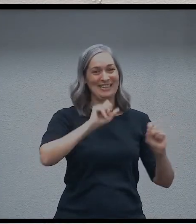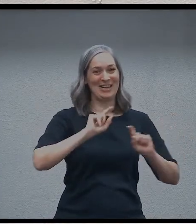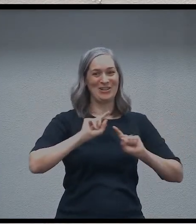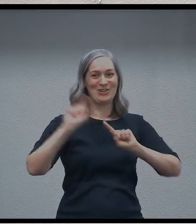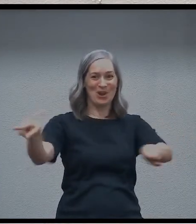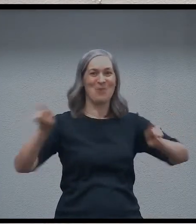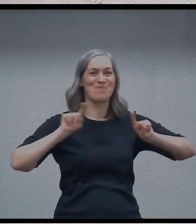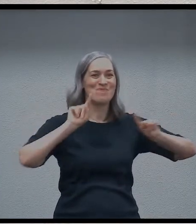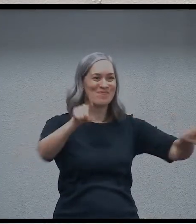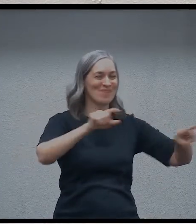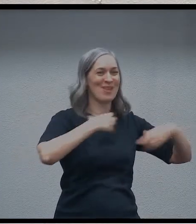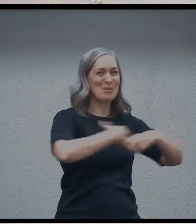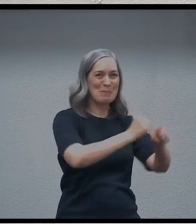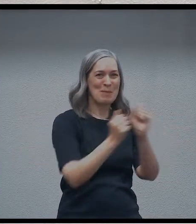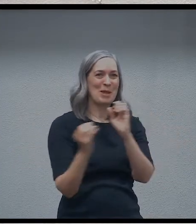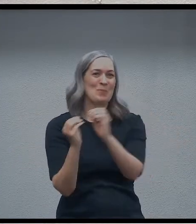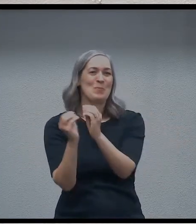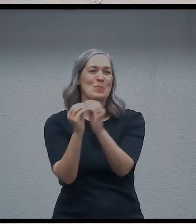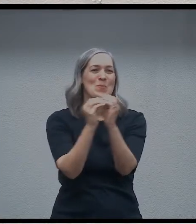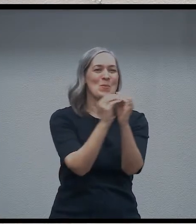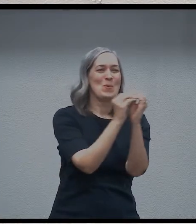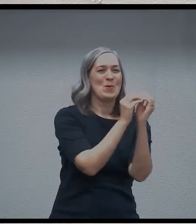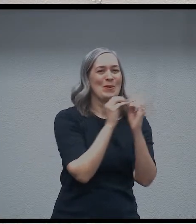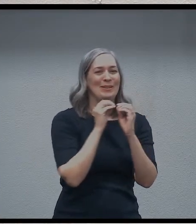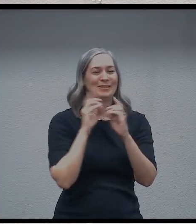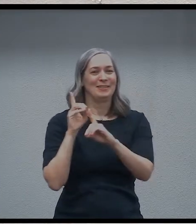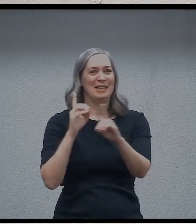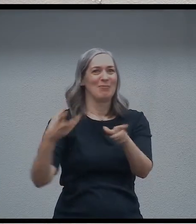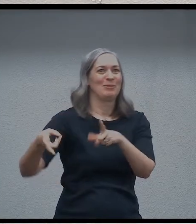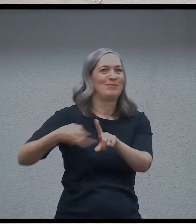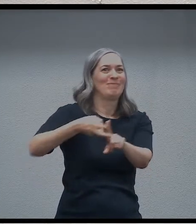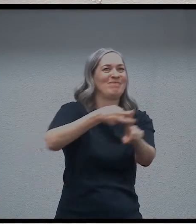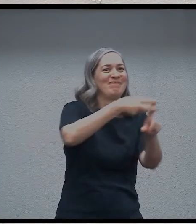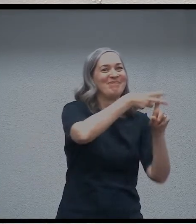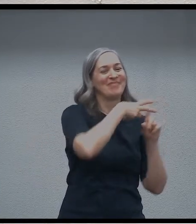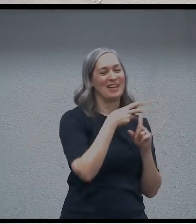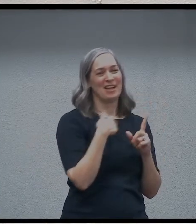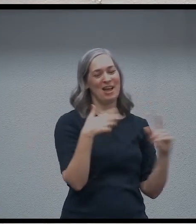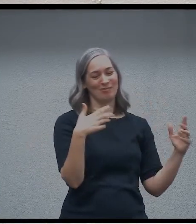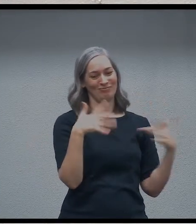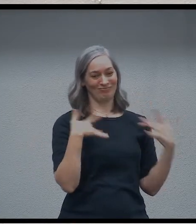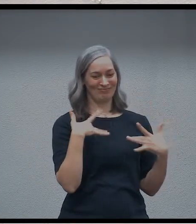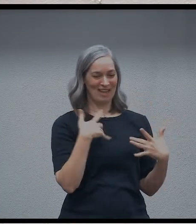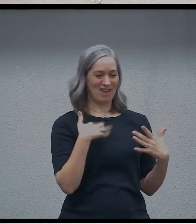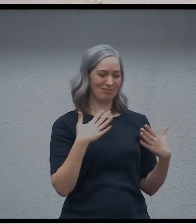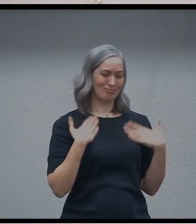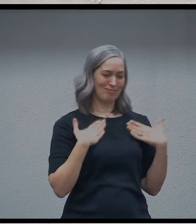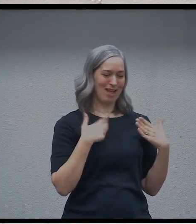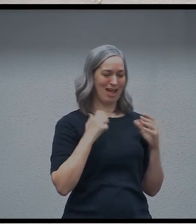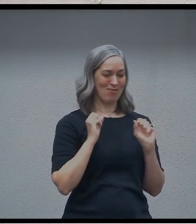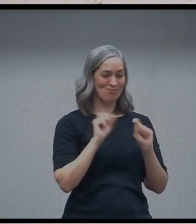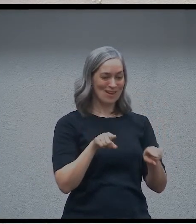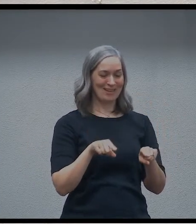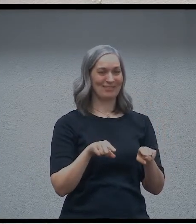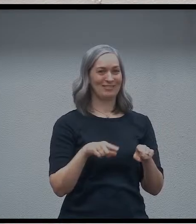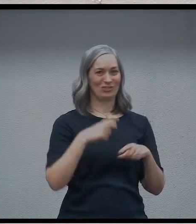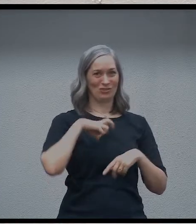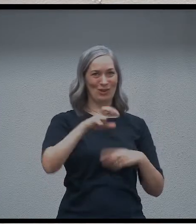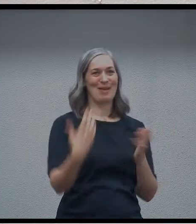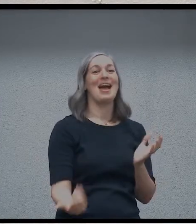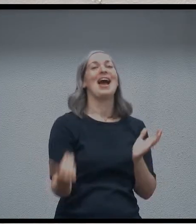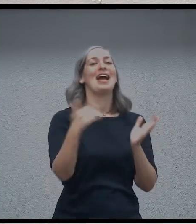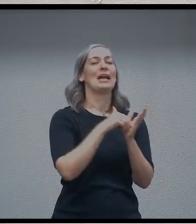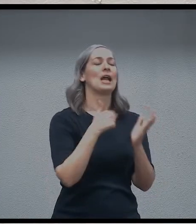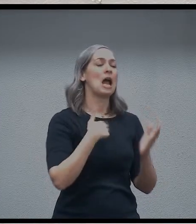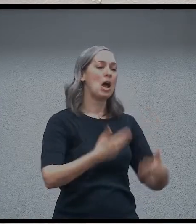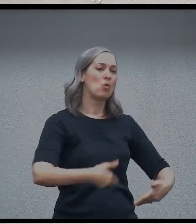more disciples. So I was very excited, and I'm so glad that I've been able to be on this trip. Again, I would highly recommend going